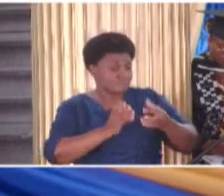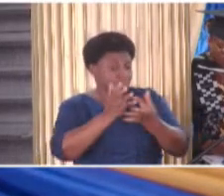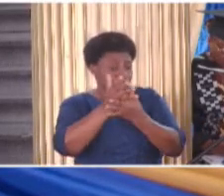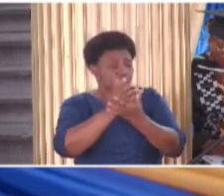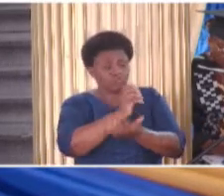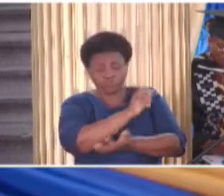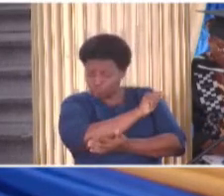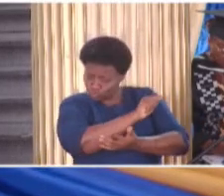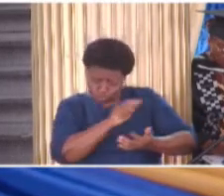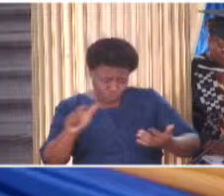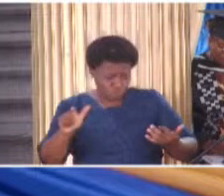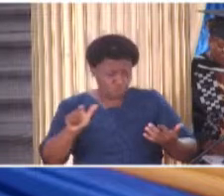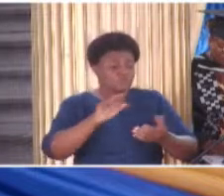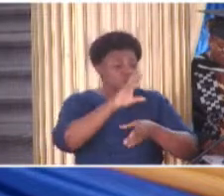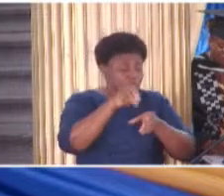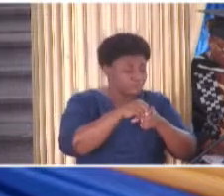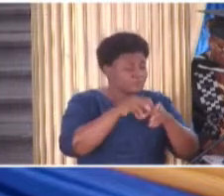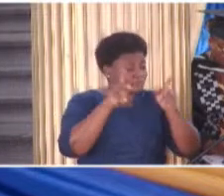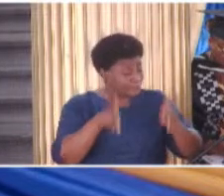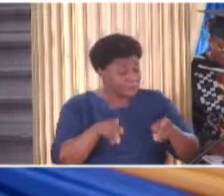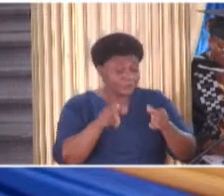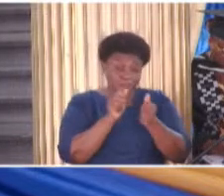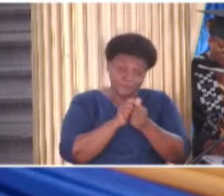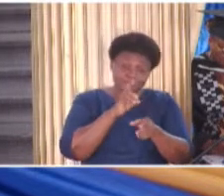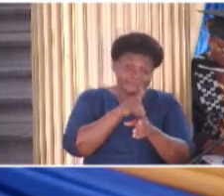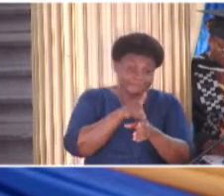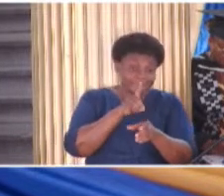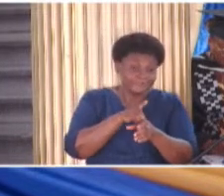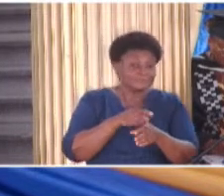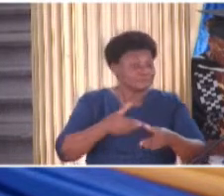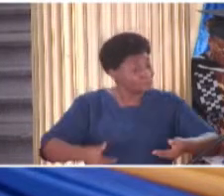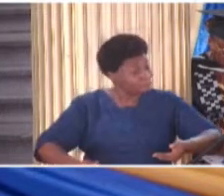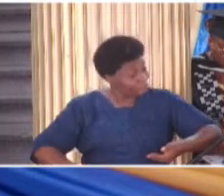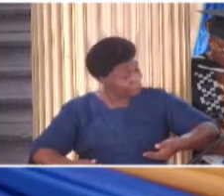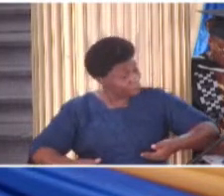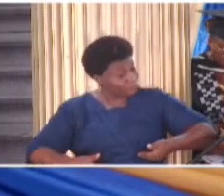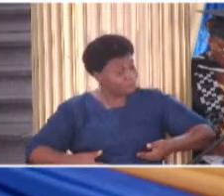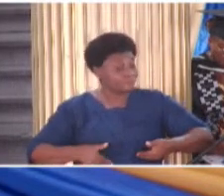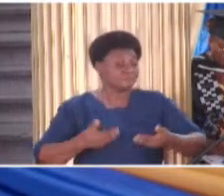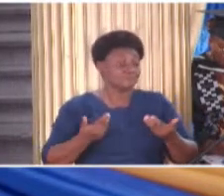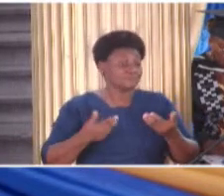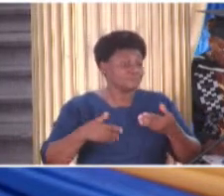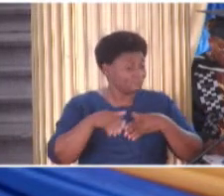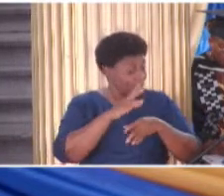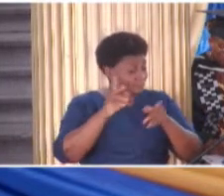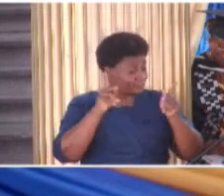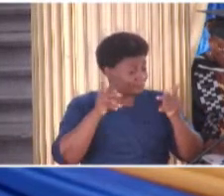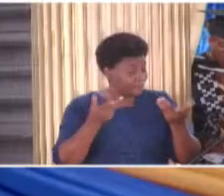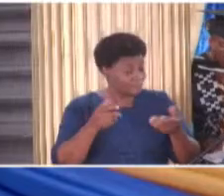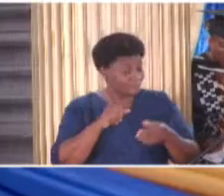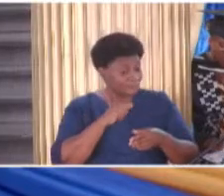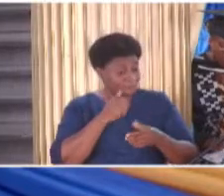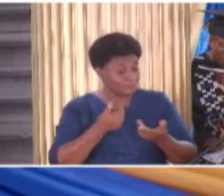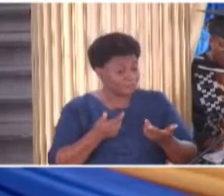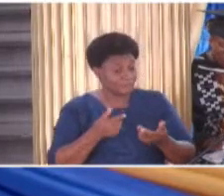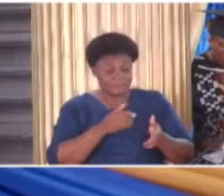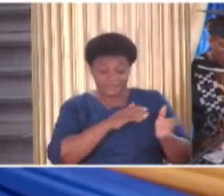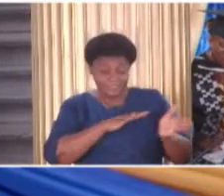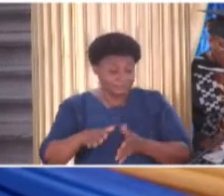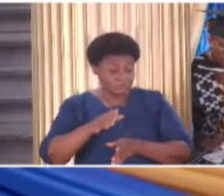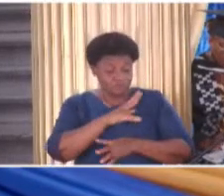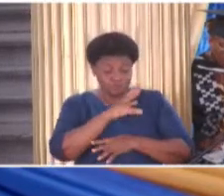all, including persons with disabilities, youth, older persons, and leaving no one behind.